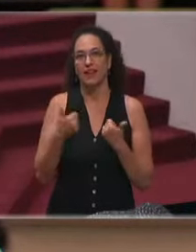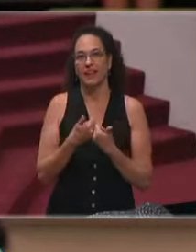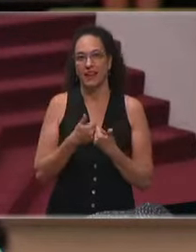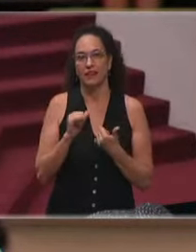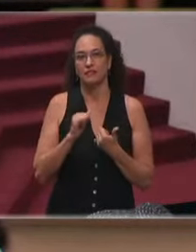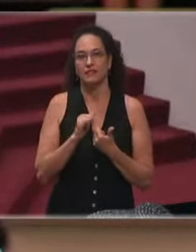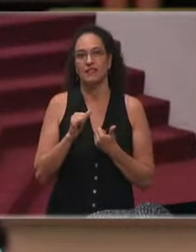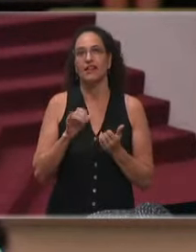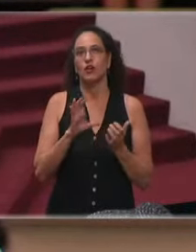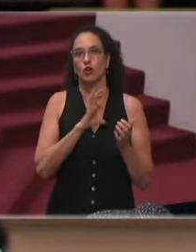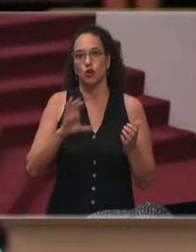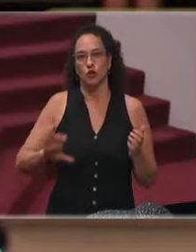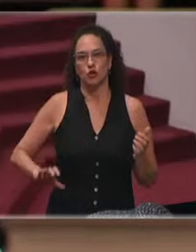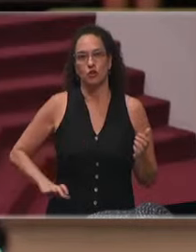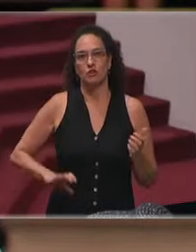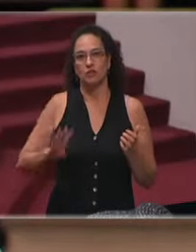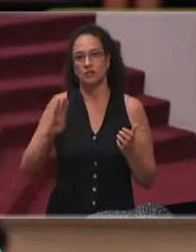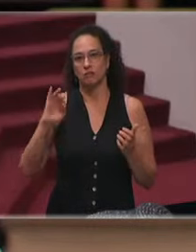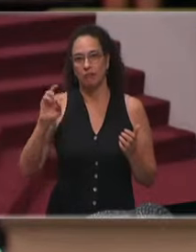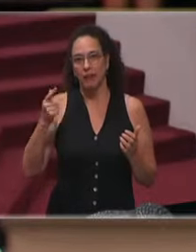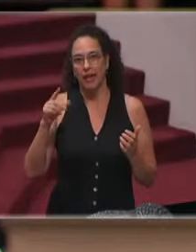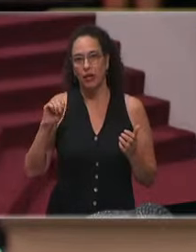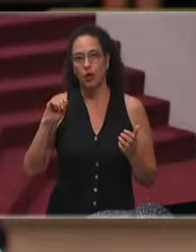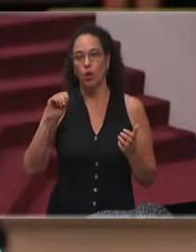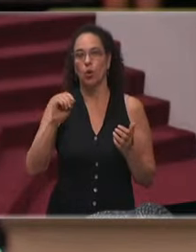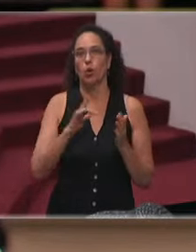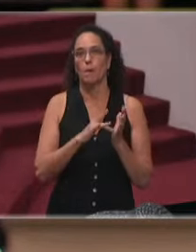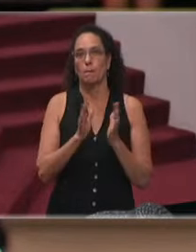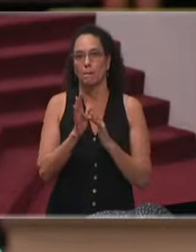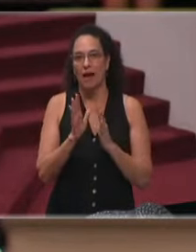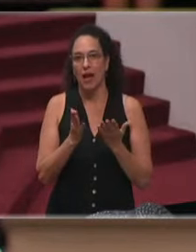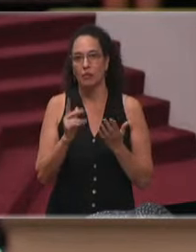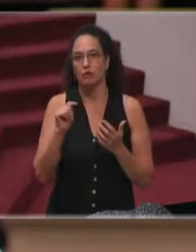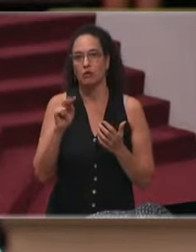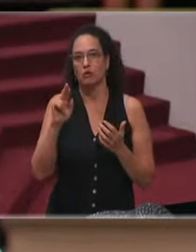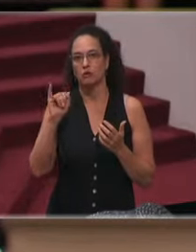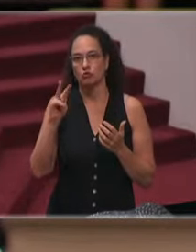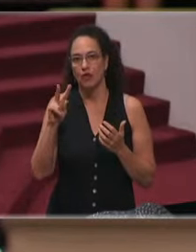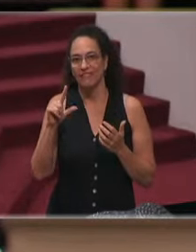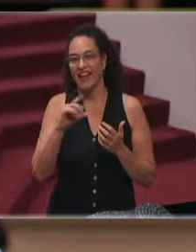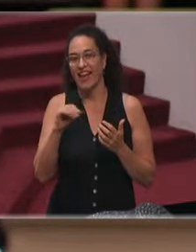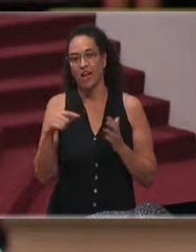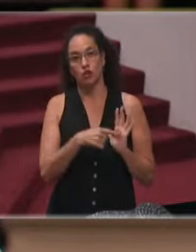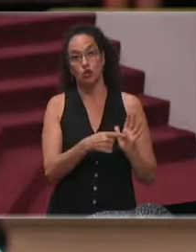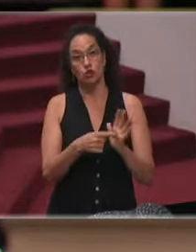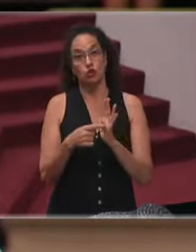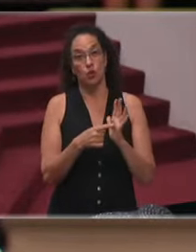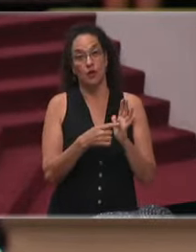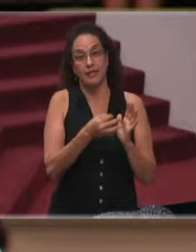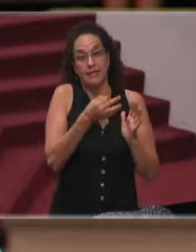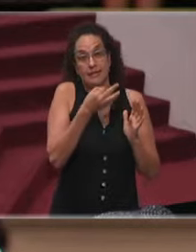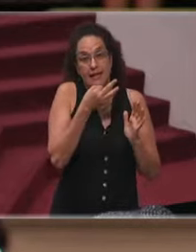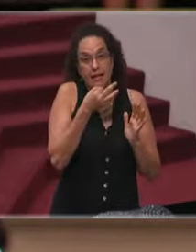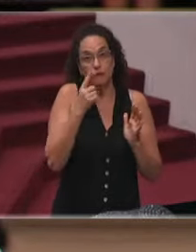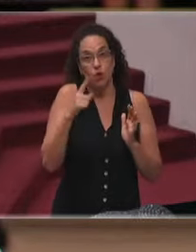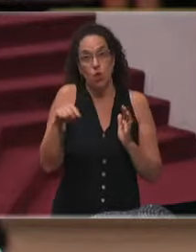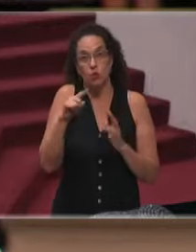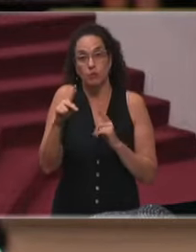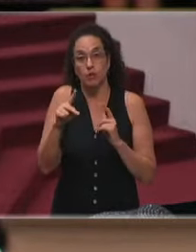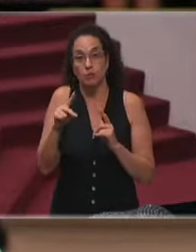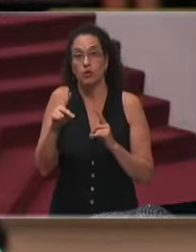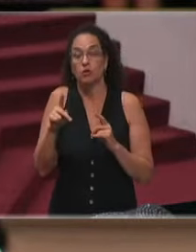trivia, and family feud, and showcasing the gifts and talents of its participants during the first